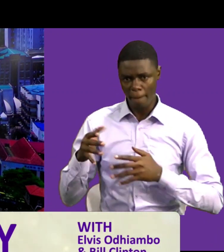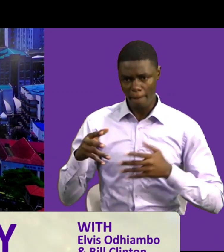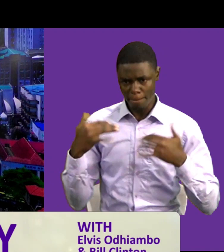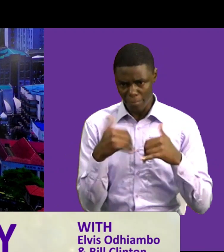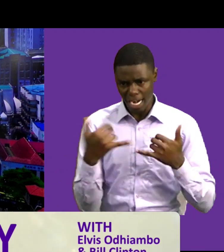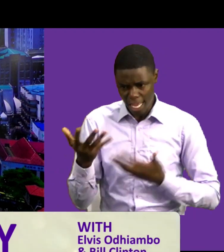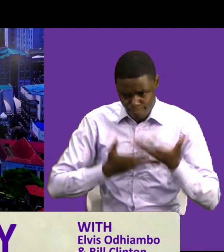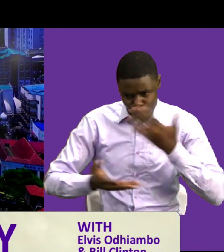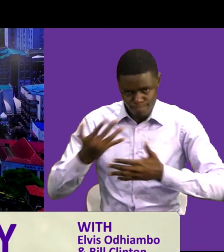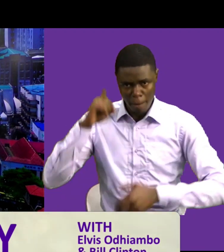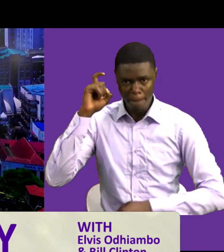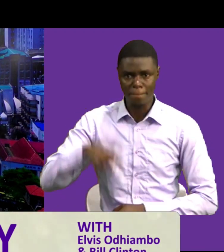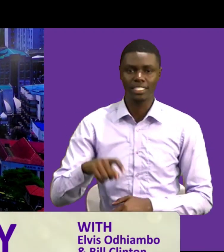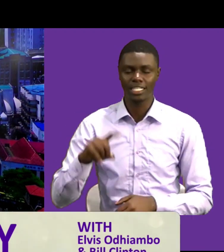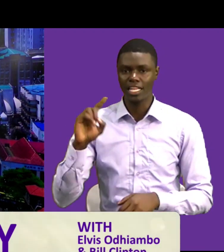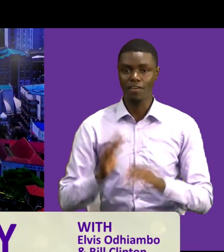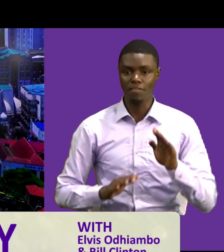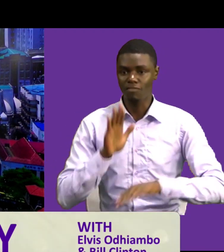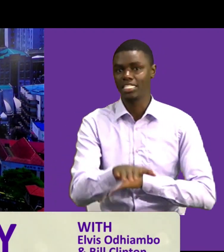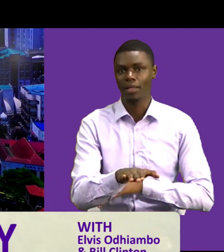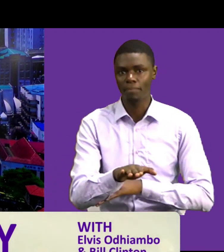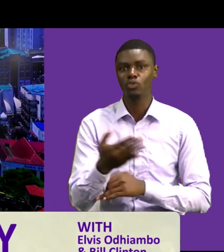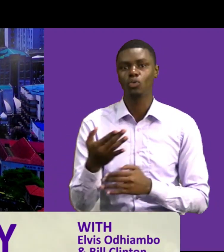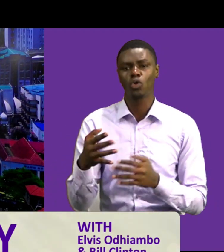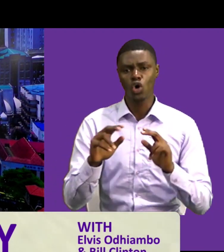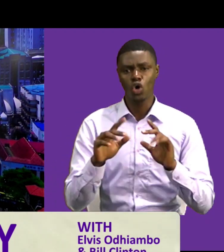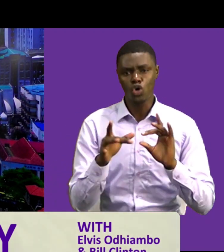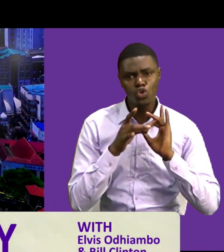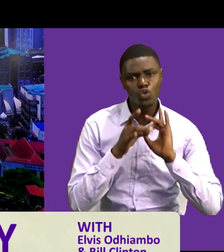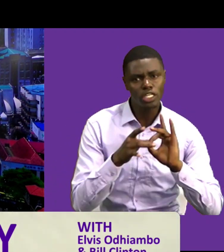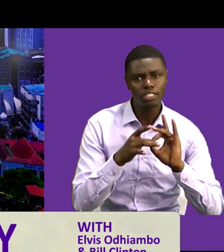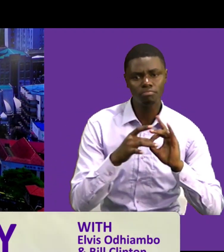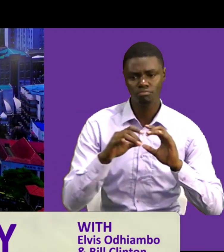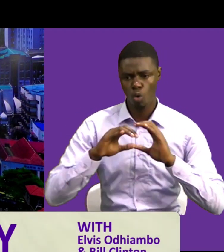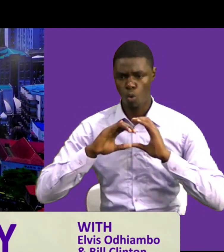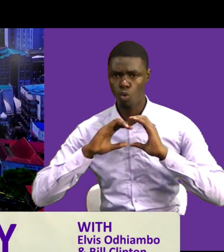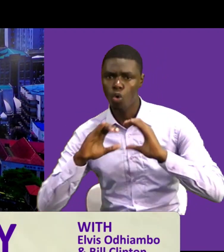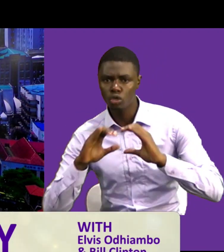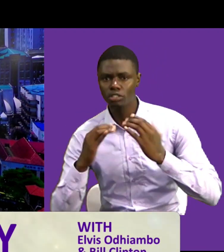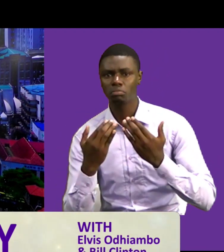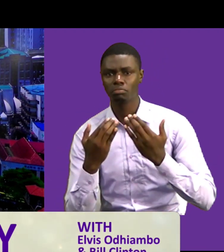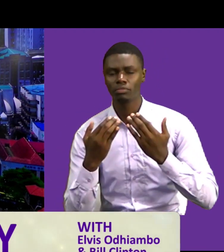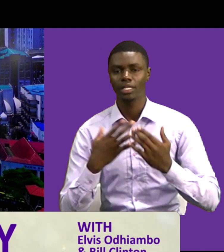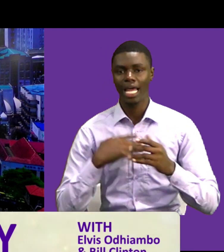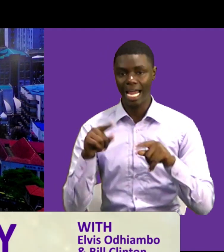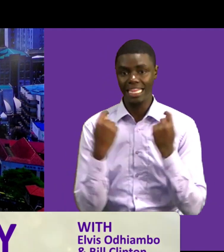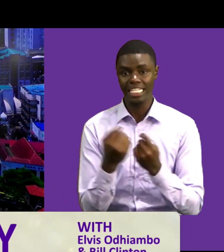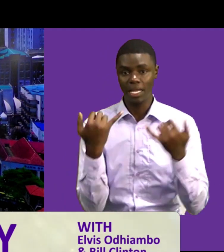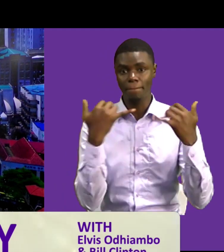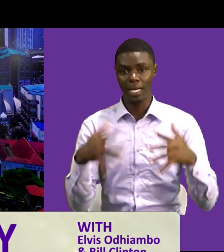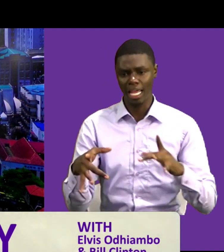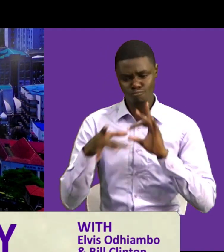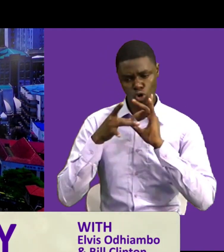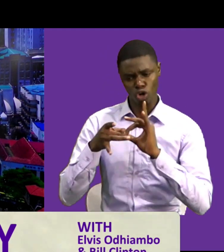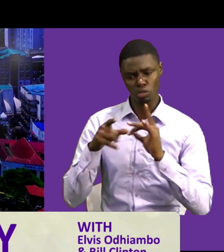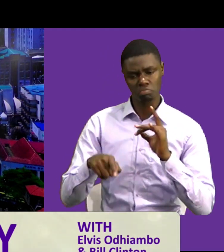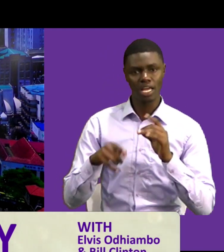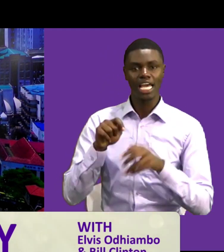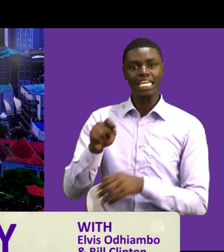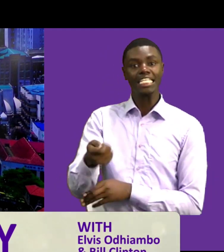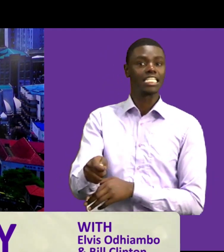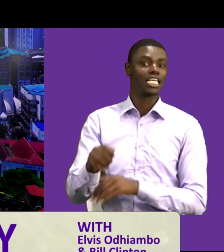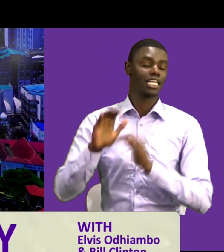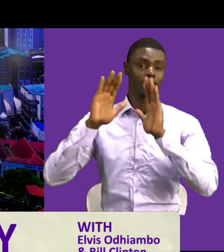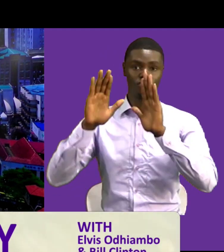in the first step. Dressing room unity, and the coach and the team players connection, that